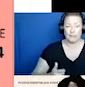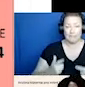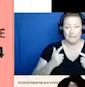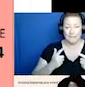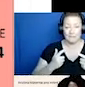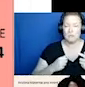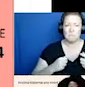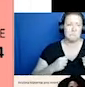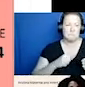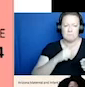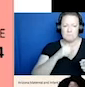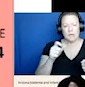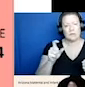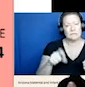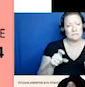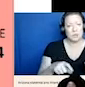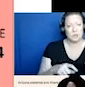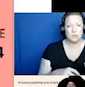is not